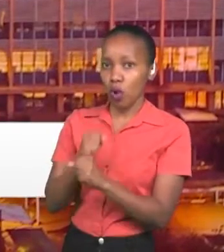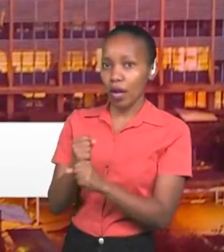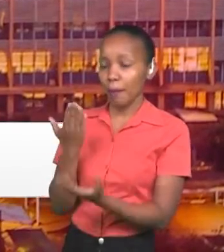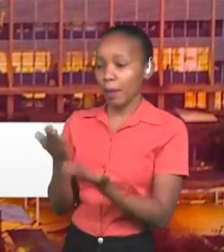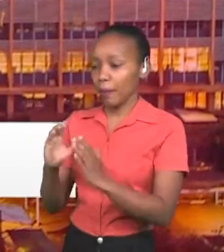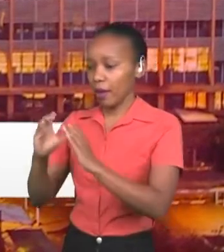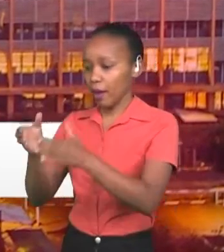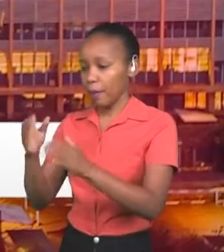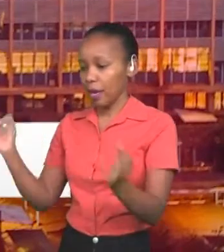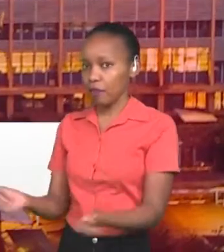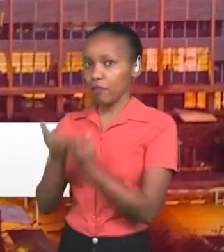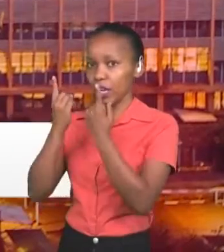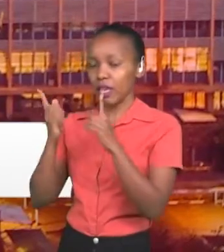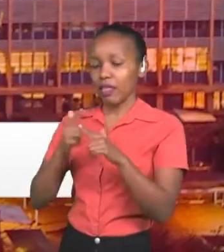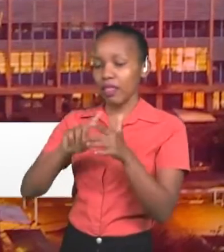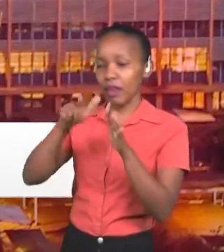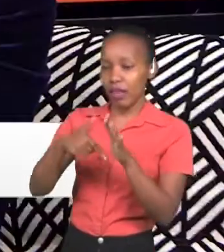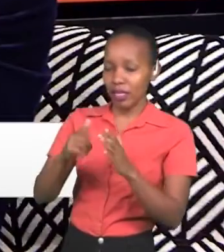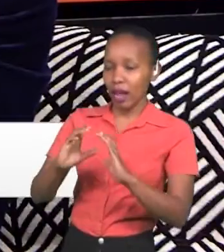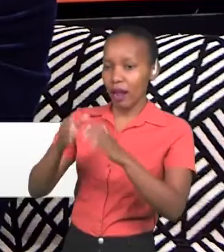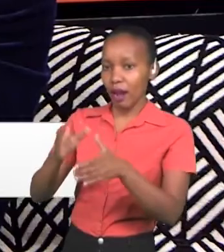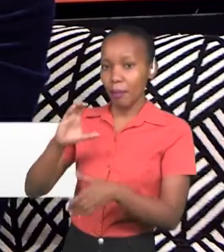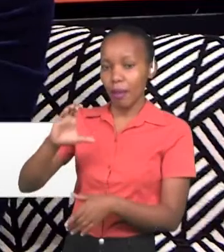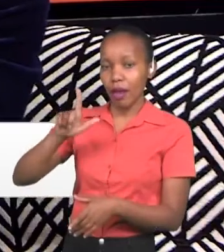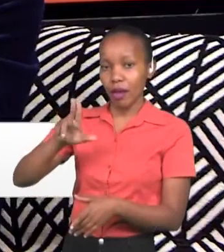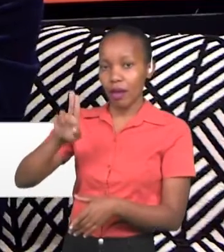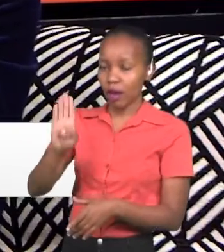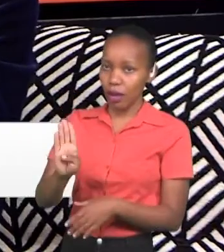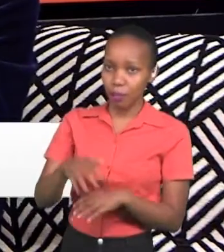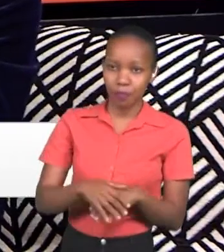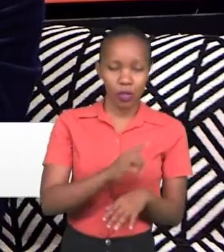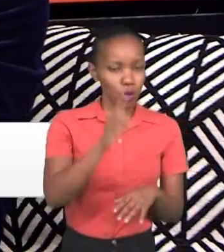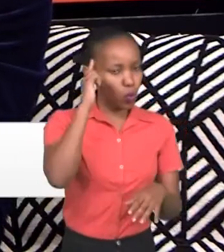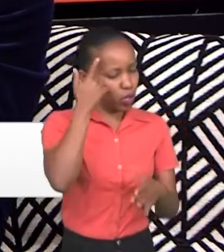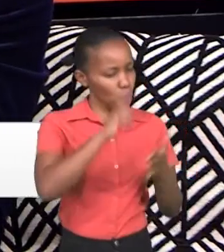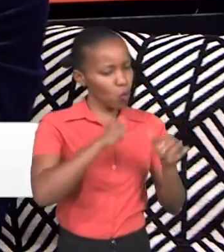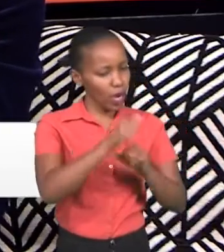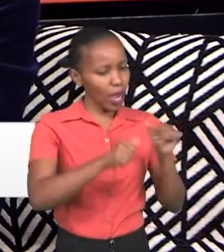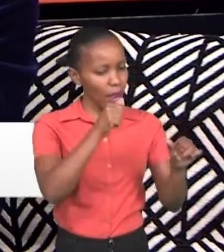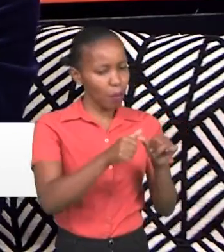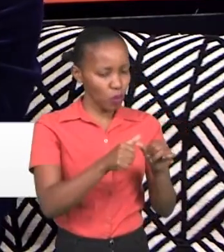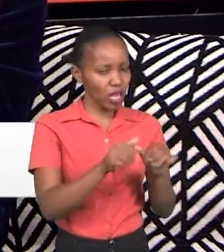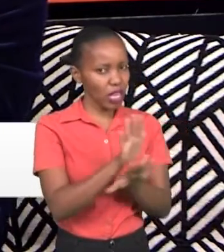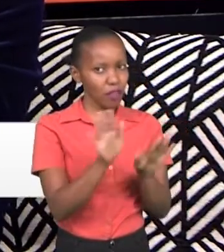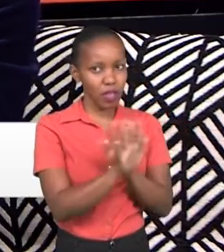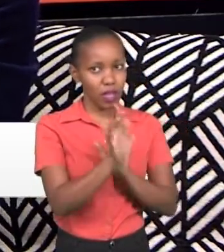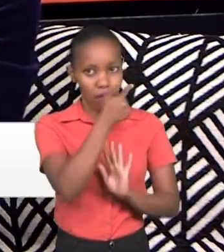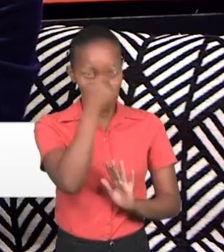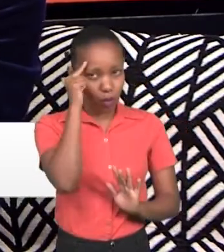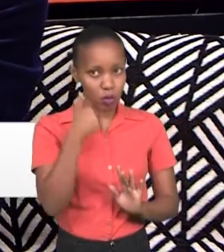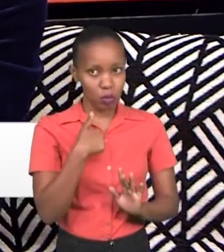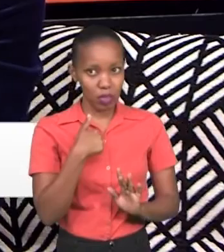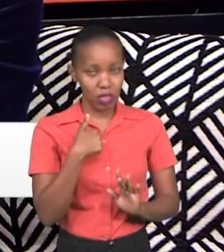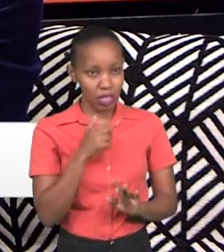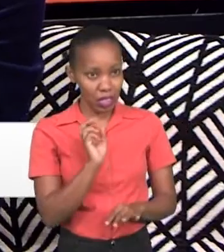okay. event. Okay. And then. At okay. a club gig. Interesting. Yeah. So, what do you think about all this? Because even if I'm seeing Manasseh is actually